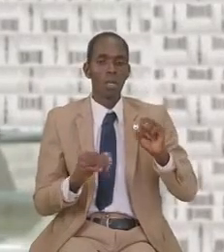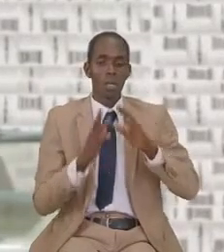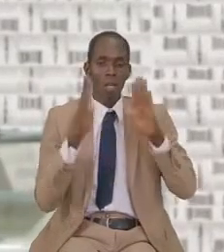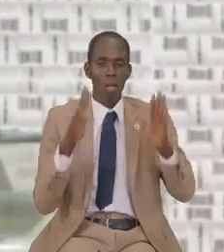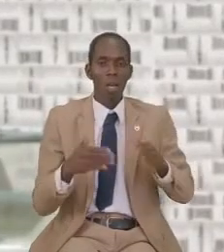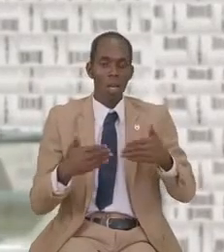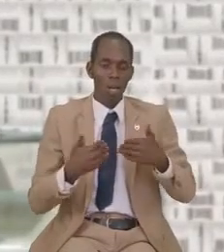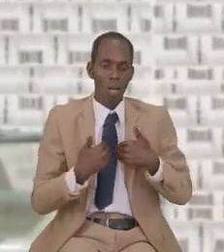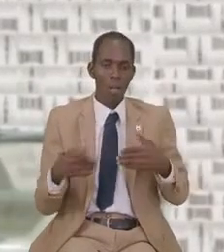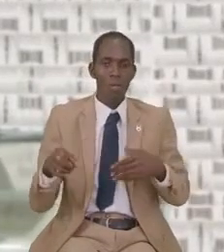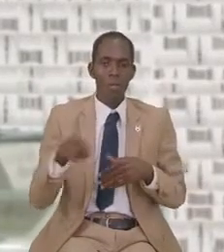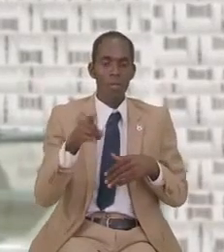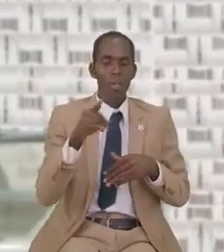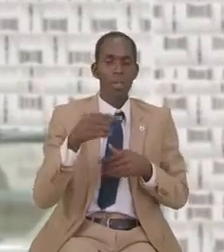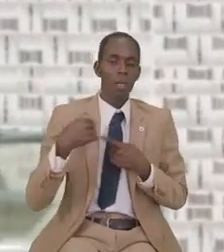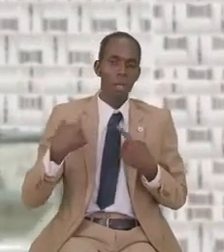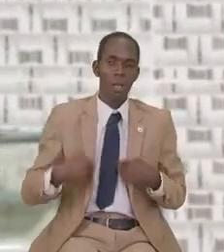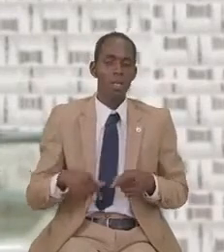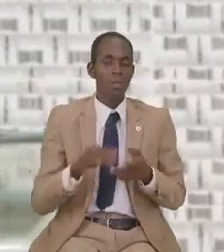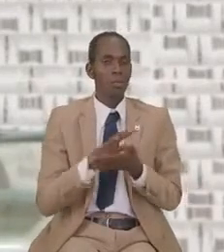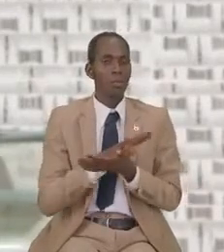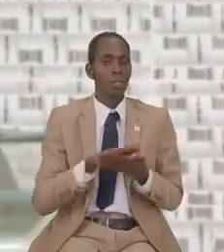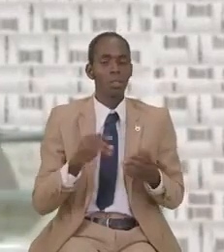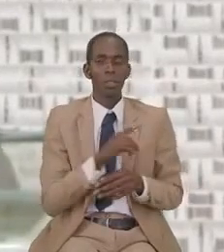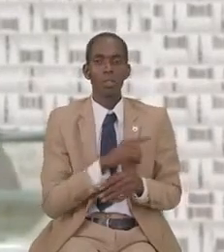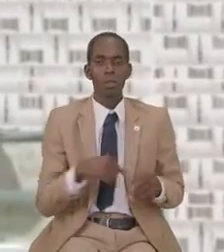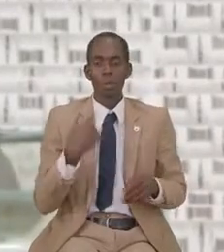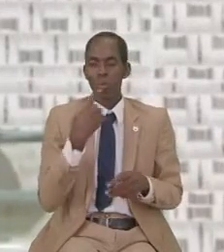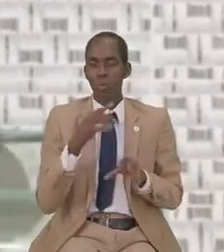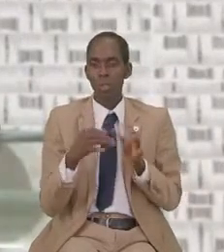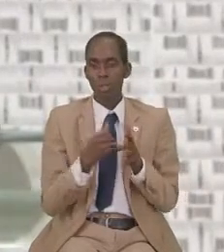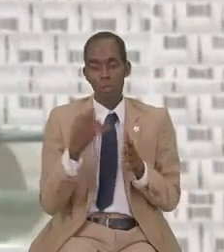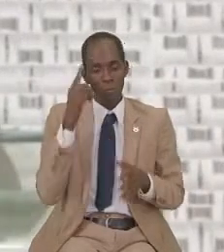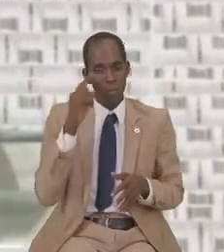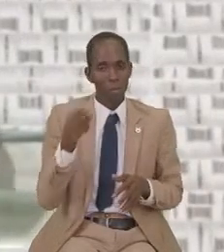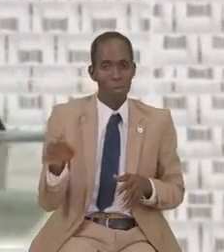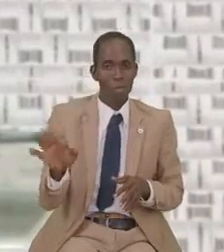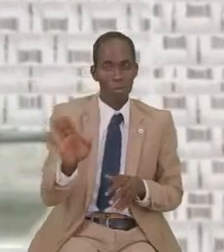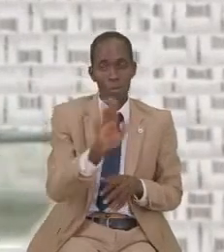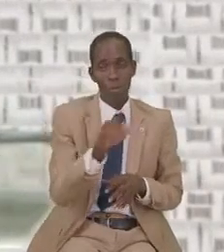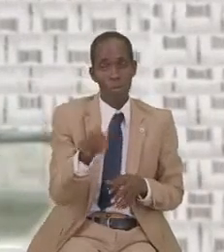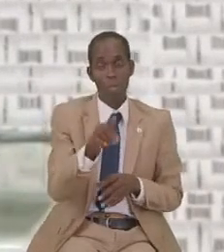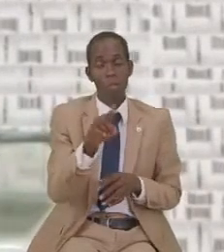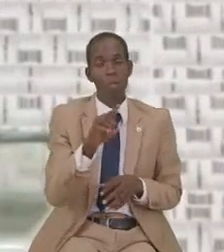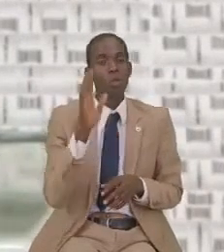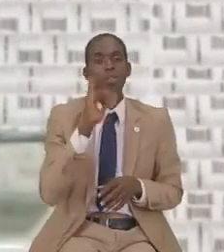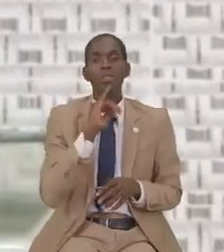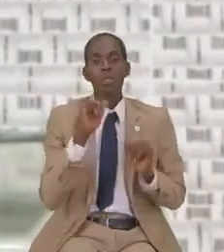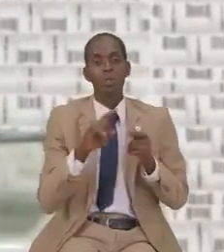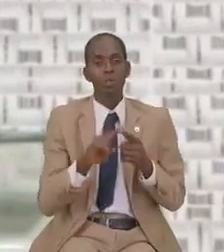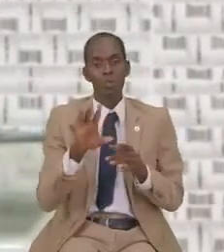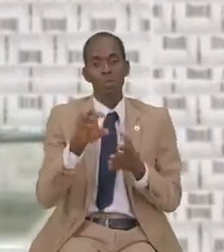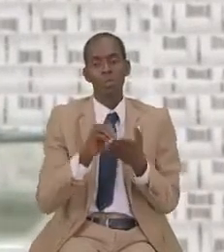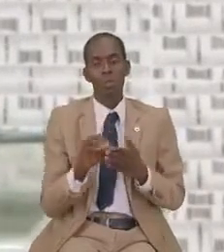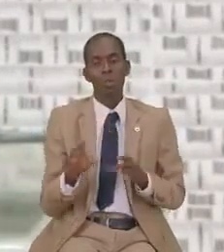purified. And the Lord that did it for them is able to do it for us. Pray,